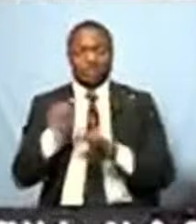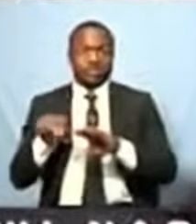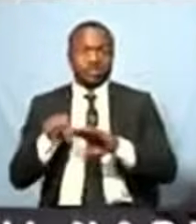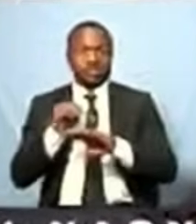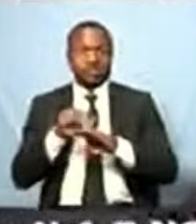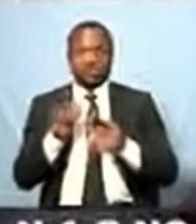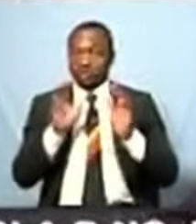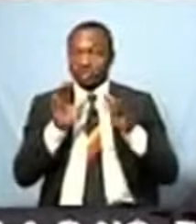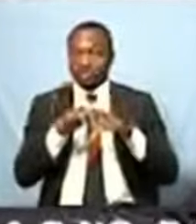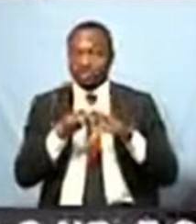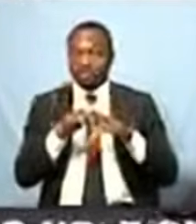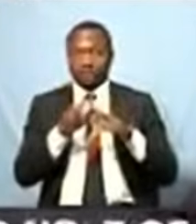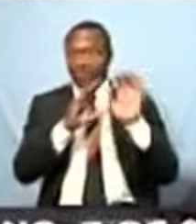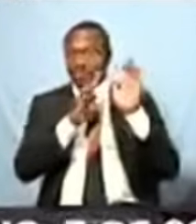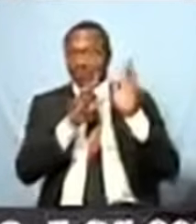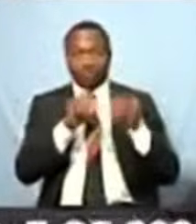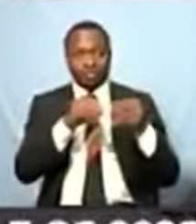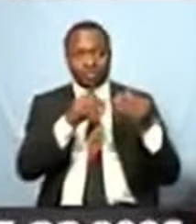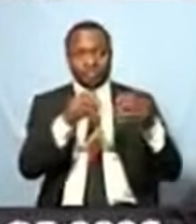have circulated that.